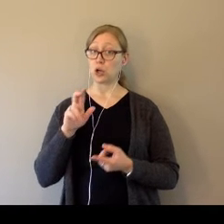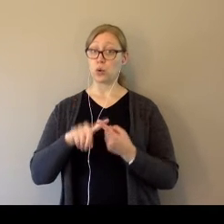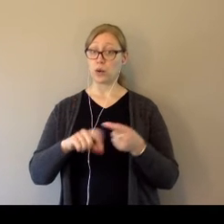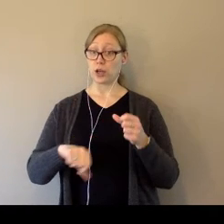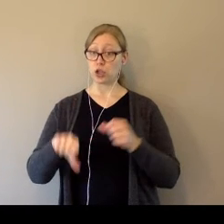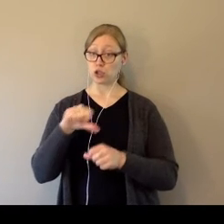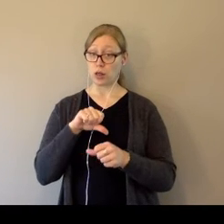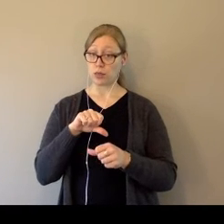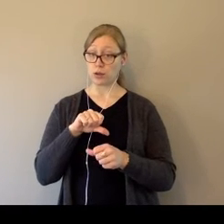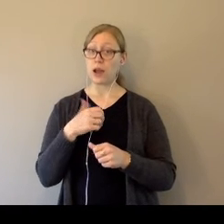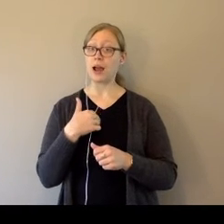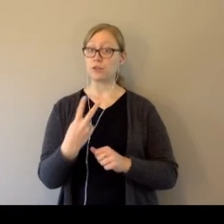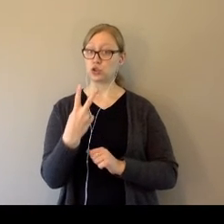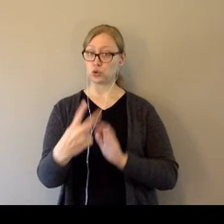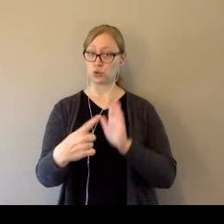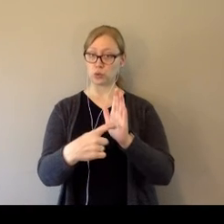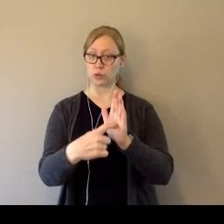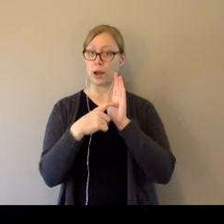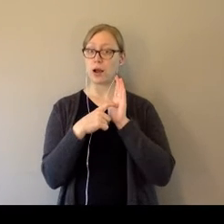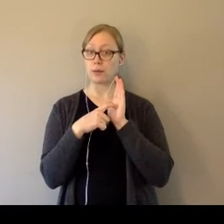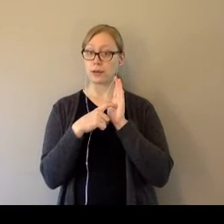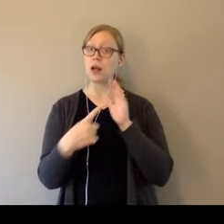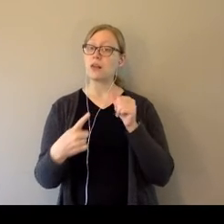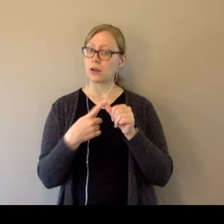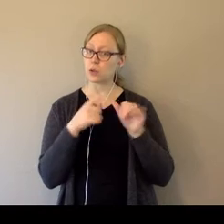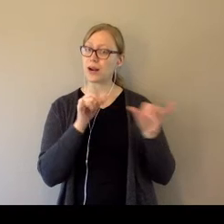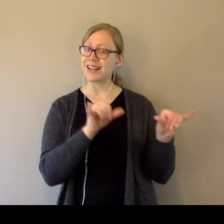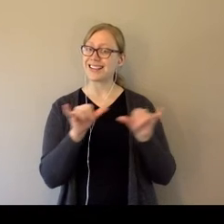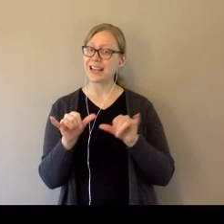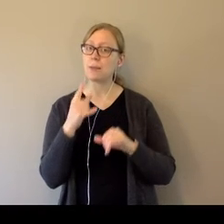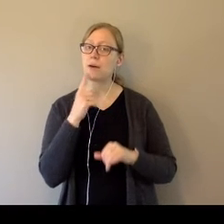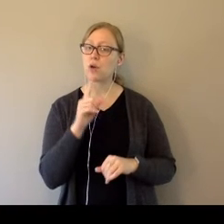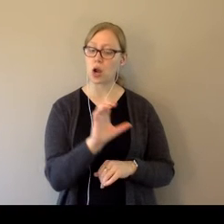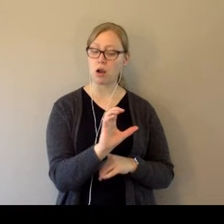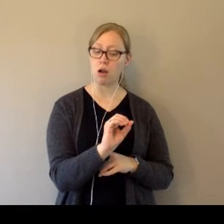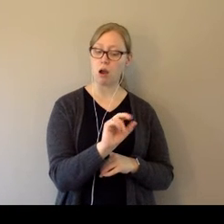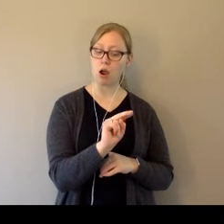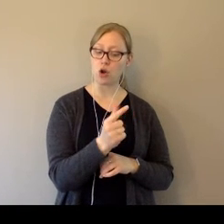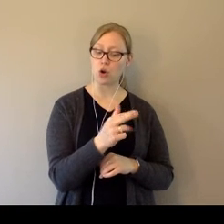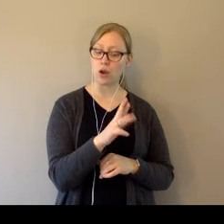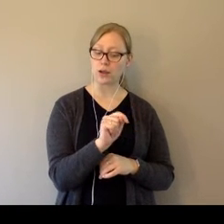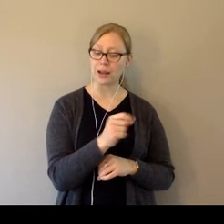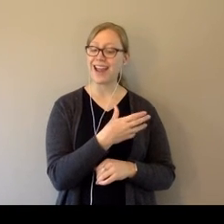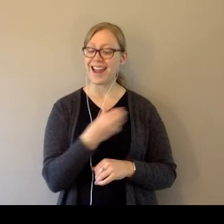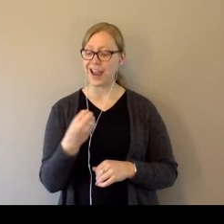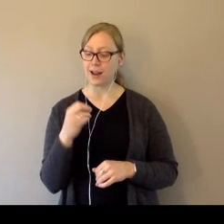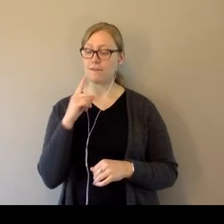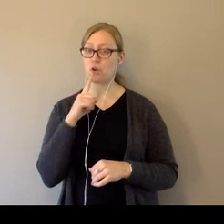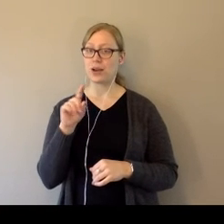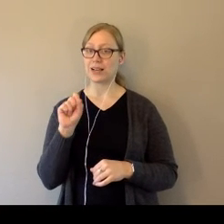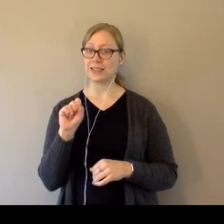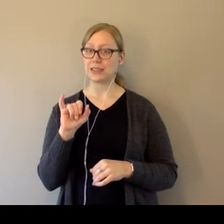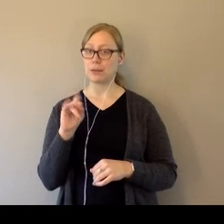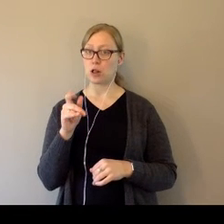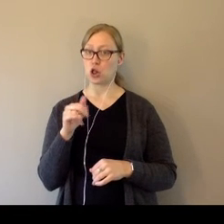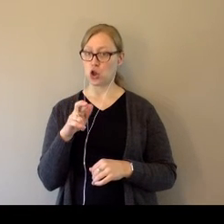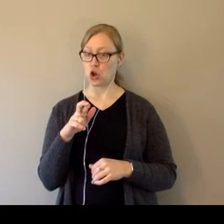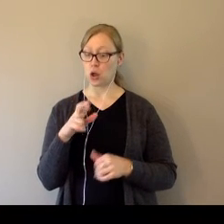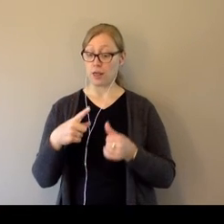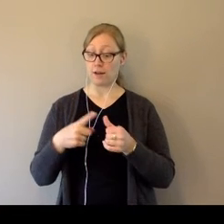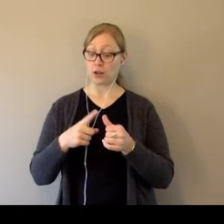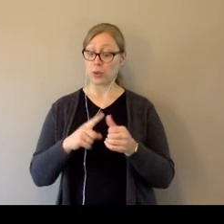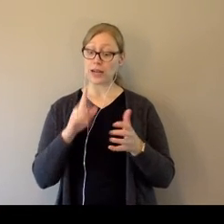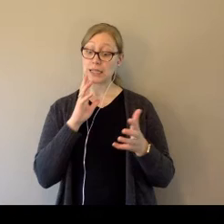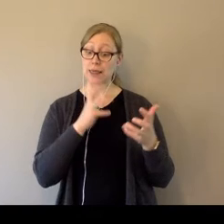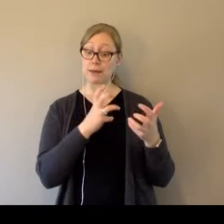for congruent figures as it is for similar figures, and that's that the corresponding angles, the matching angles, have